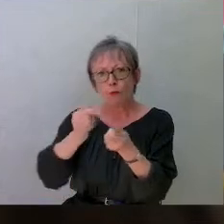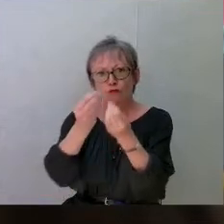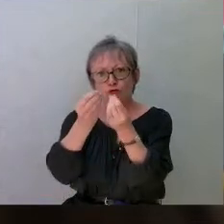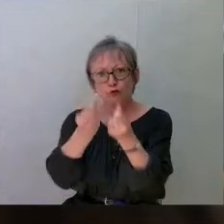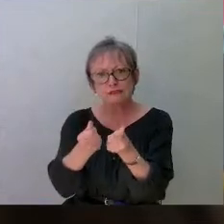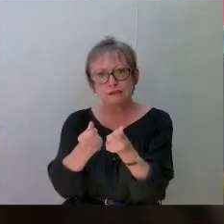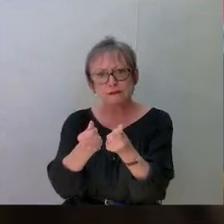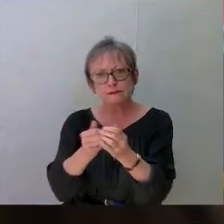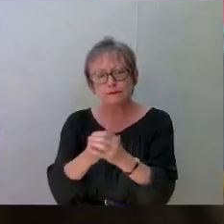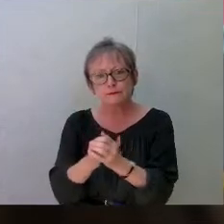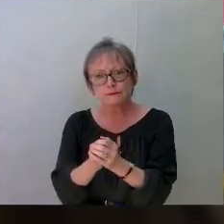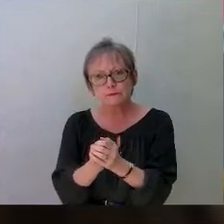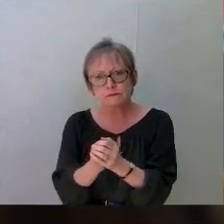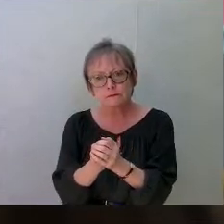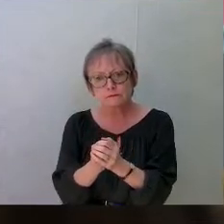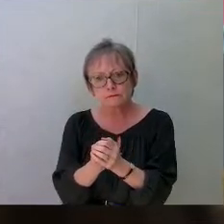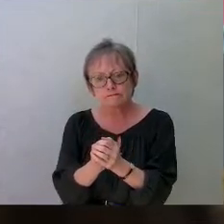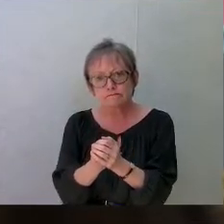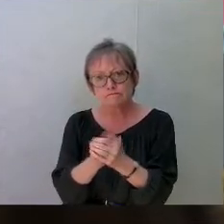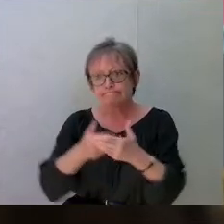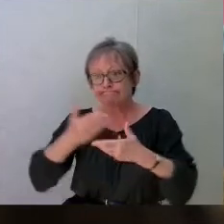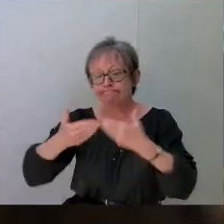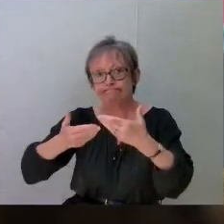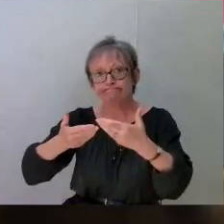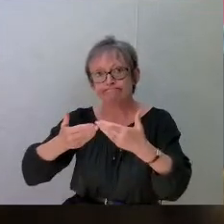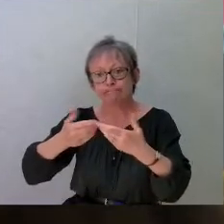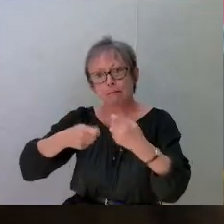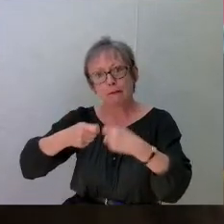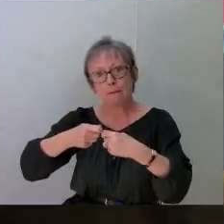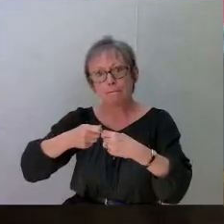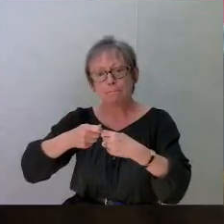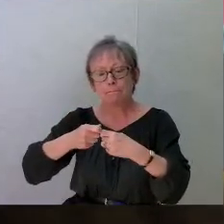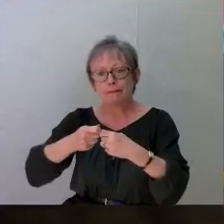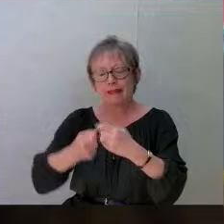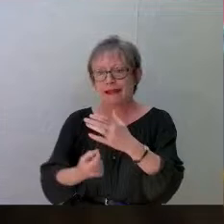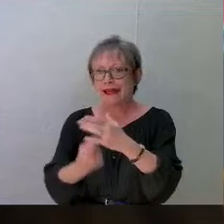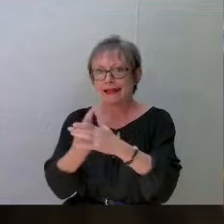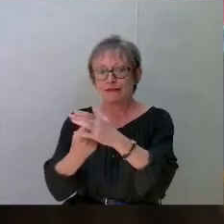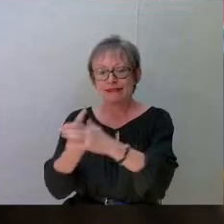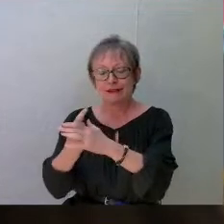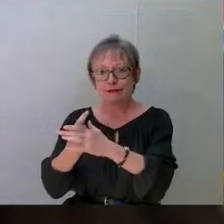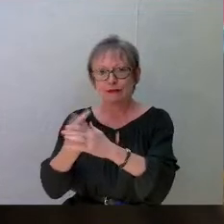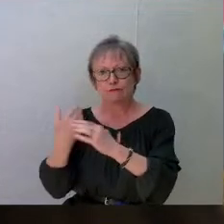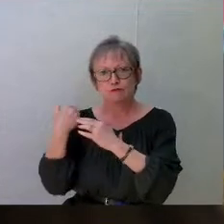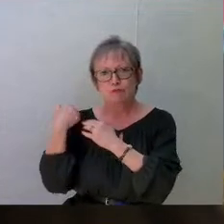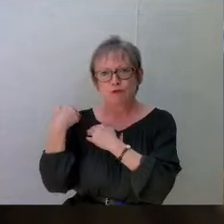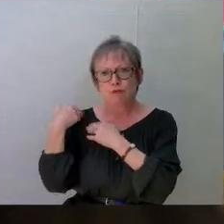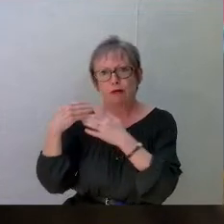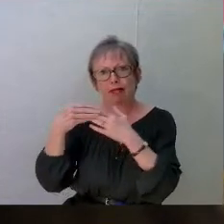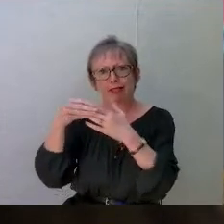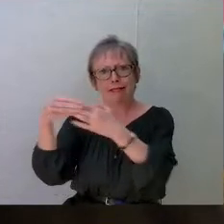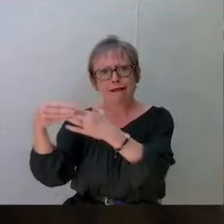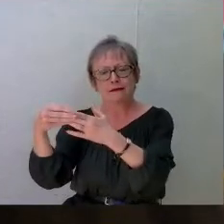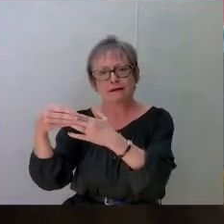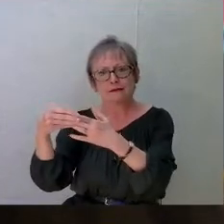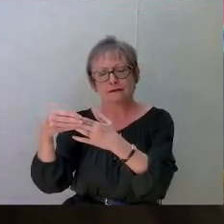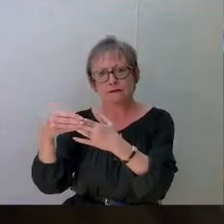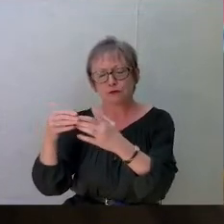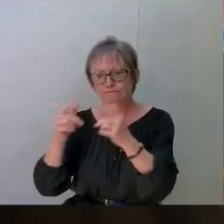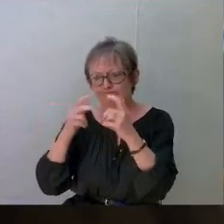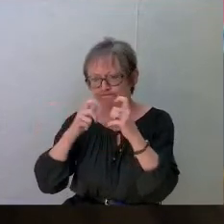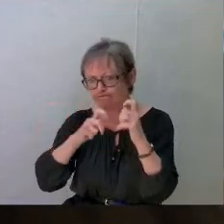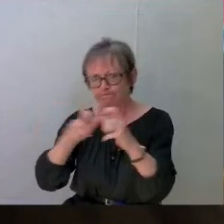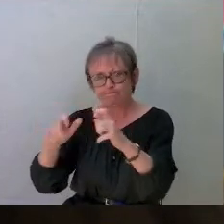resources, and who will go on to become innovative and responsible leaders, seeking to build